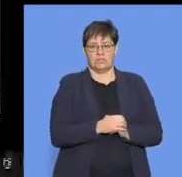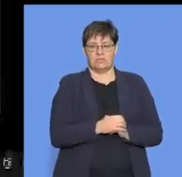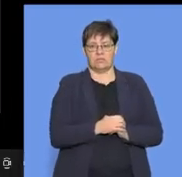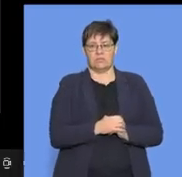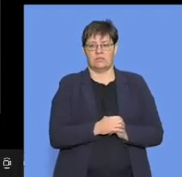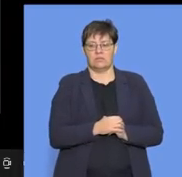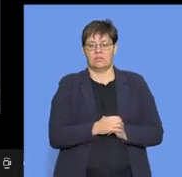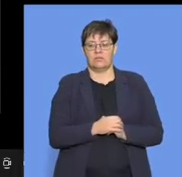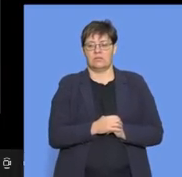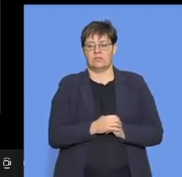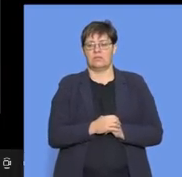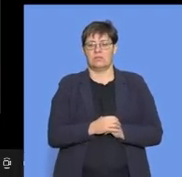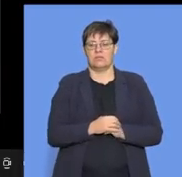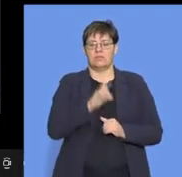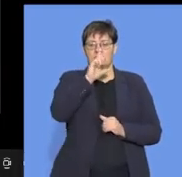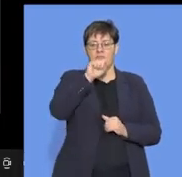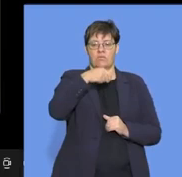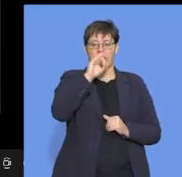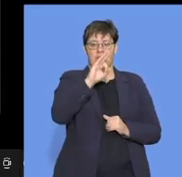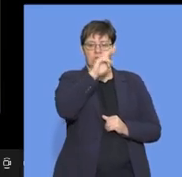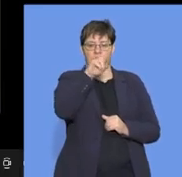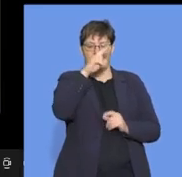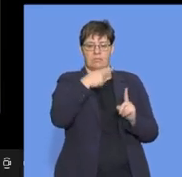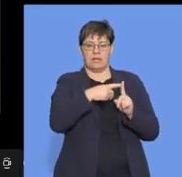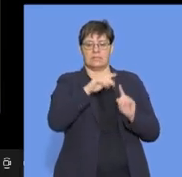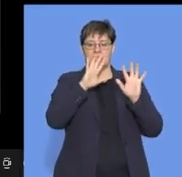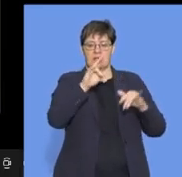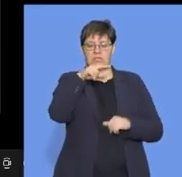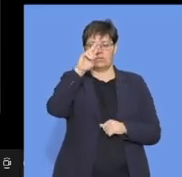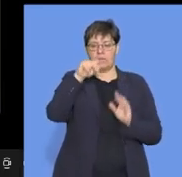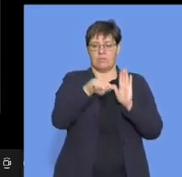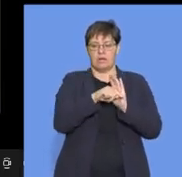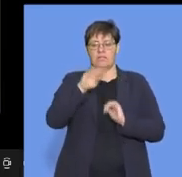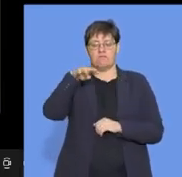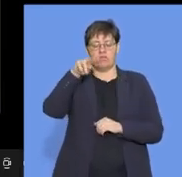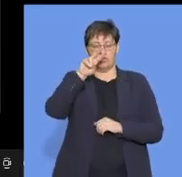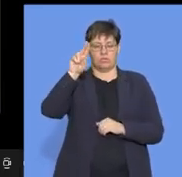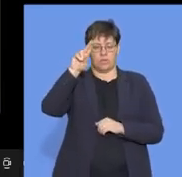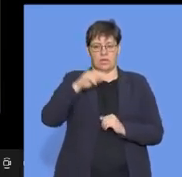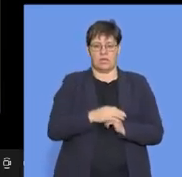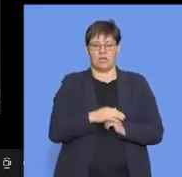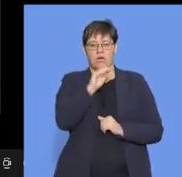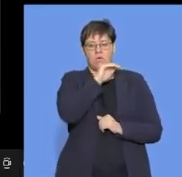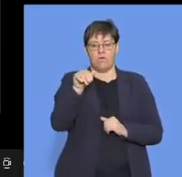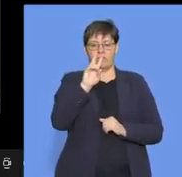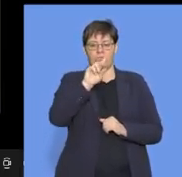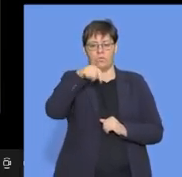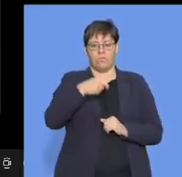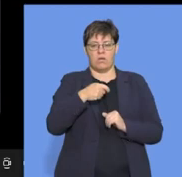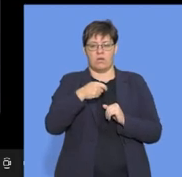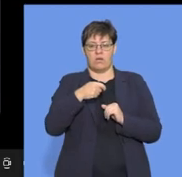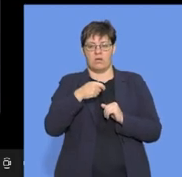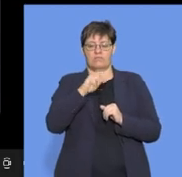shift cos, use our fraction, 7.3 squared plus 10